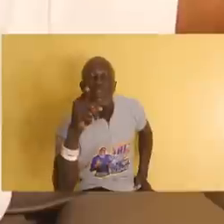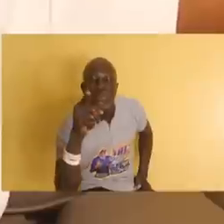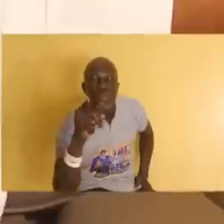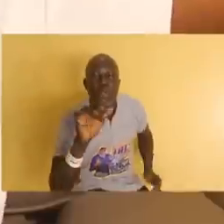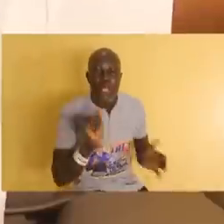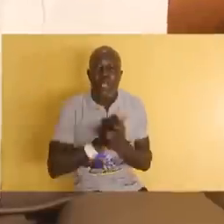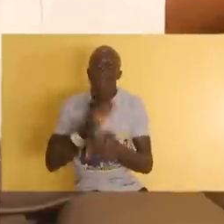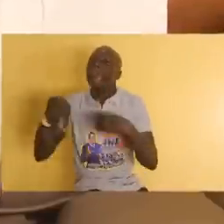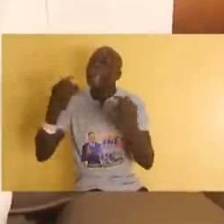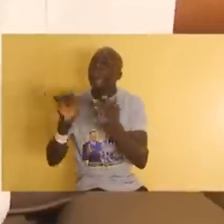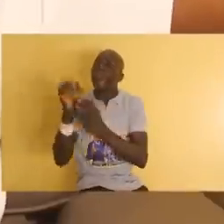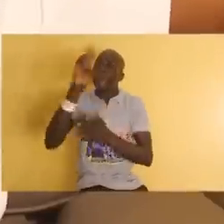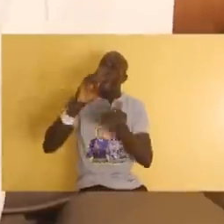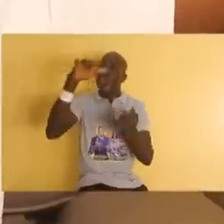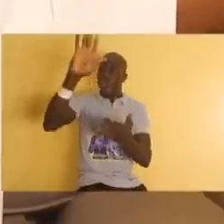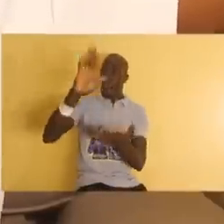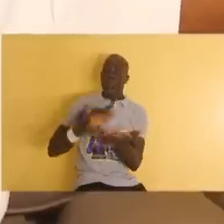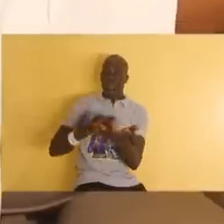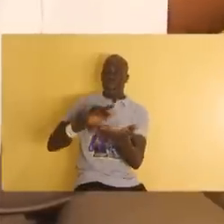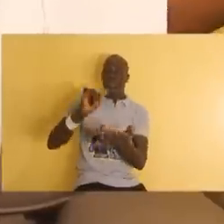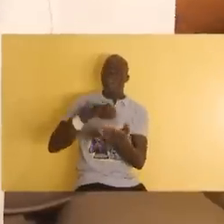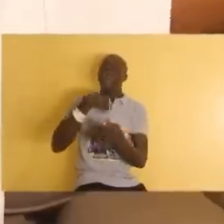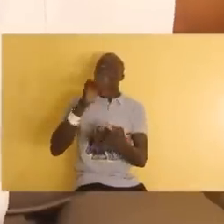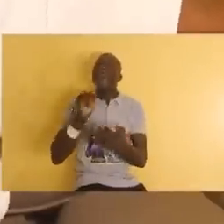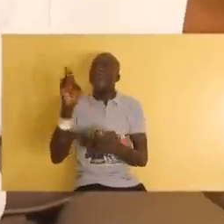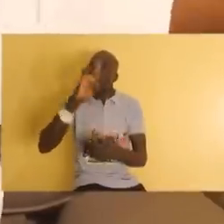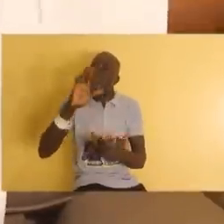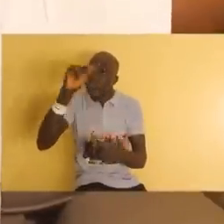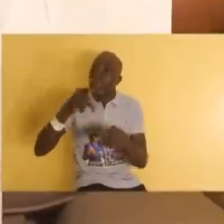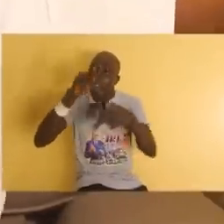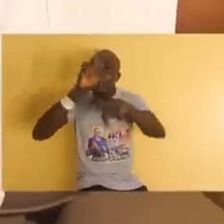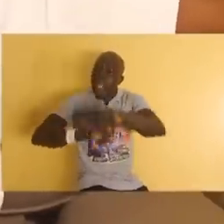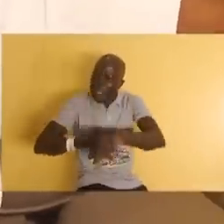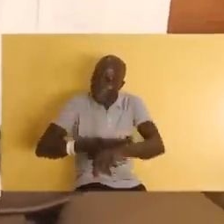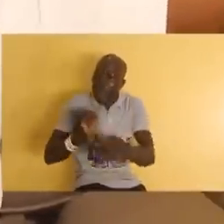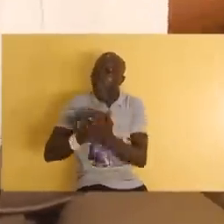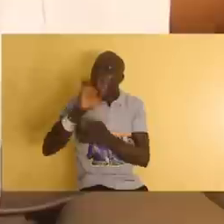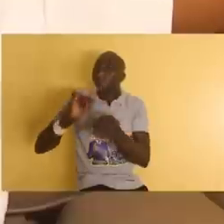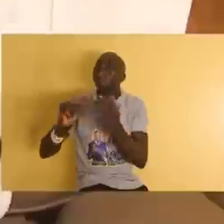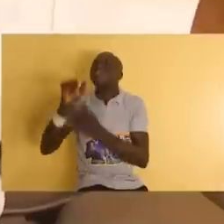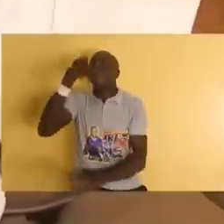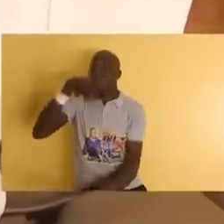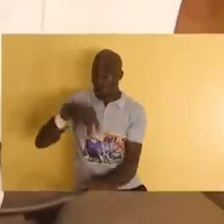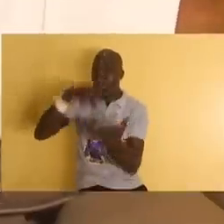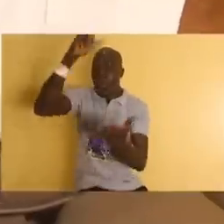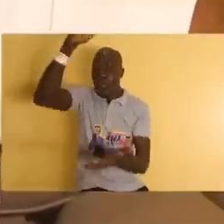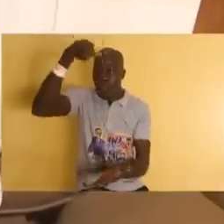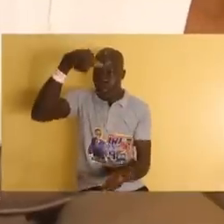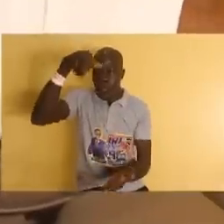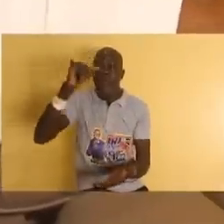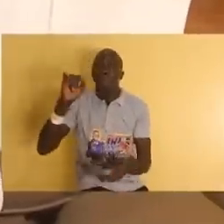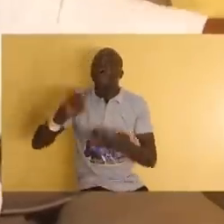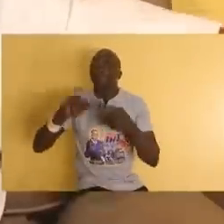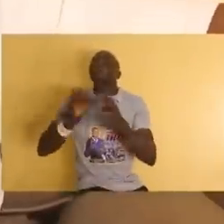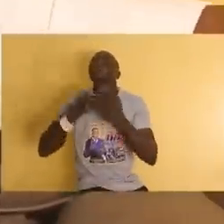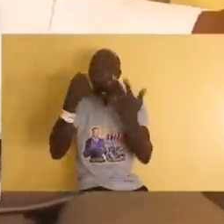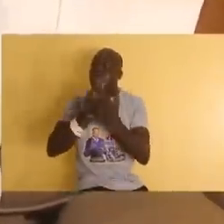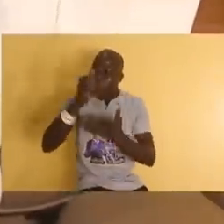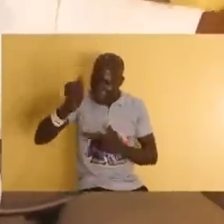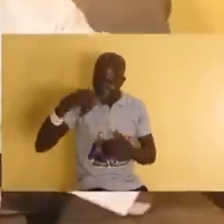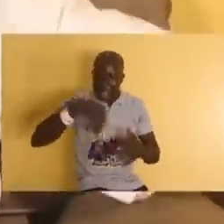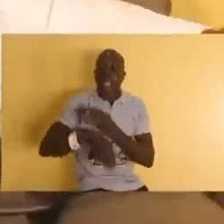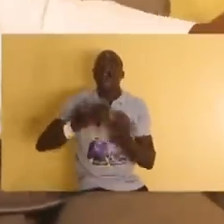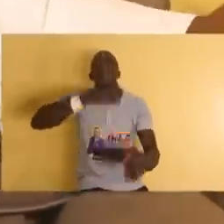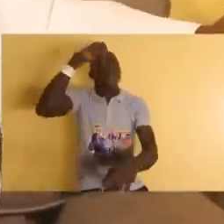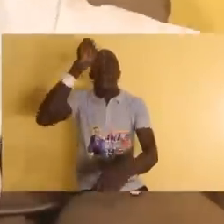are you? I won't know no go. Where are you using your glory? I need you ask here. You can jump for it. Let it stop. Amen.